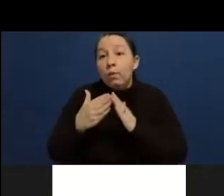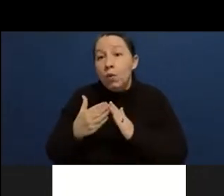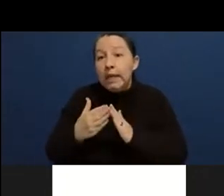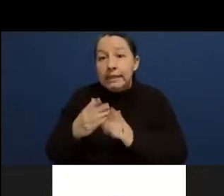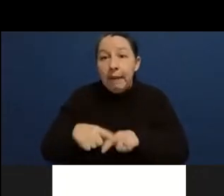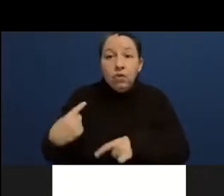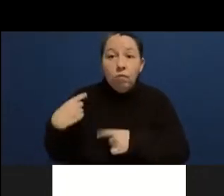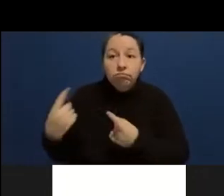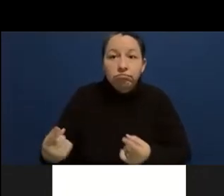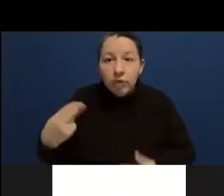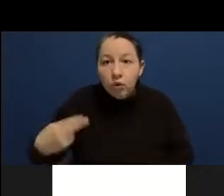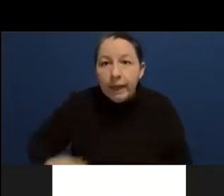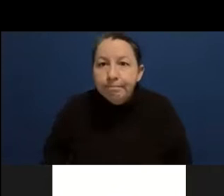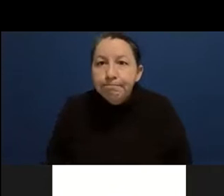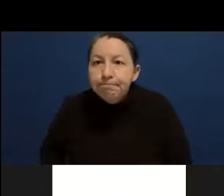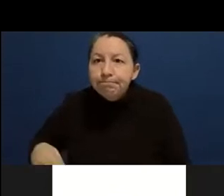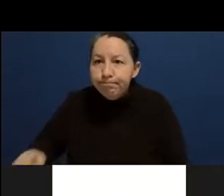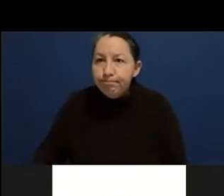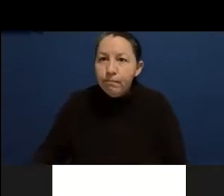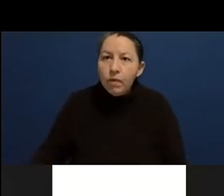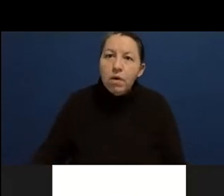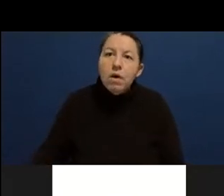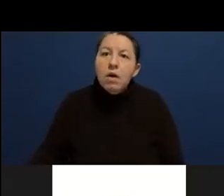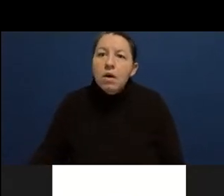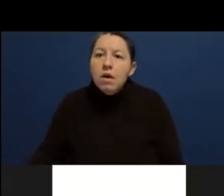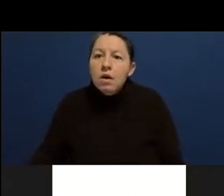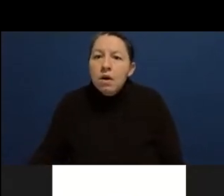So when we talk about,